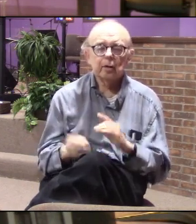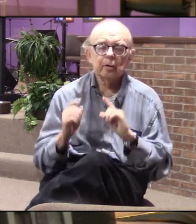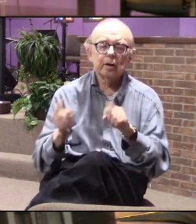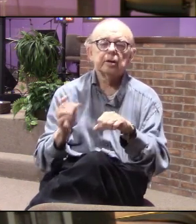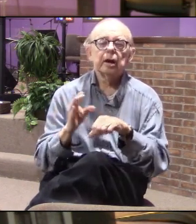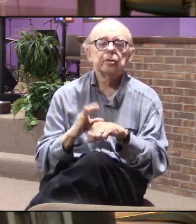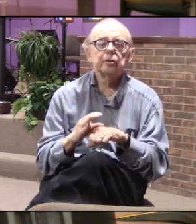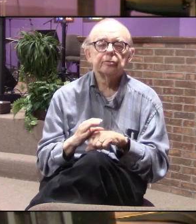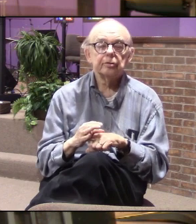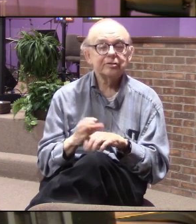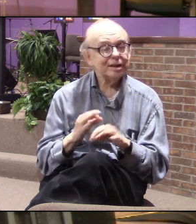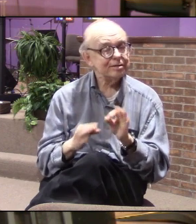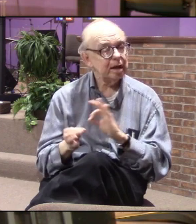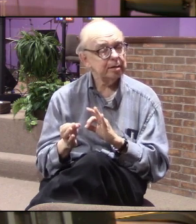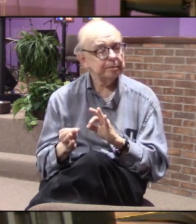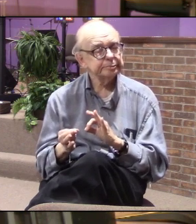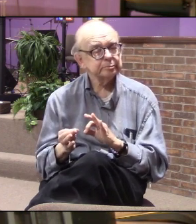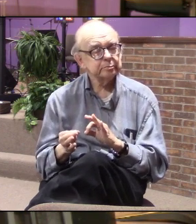go to church.